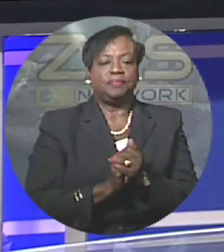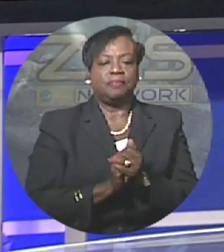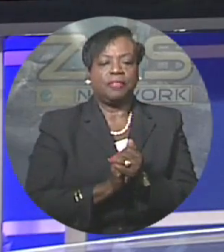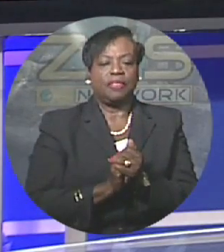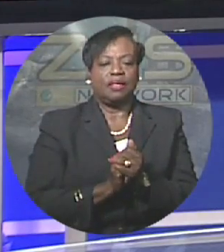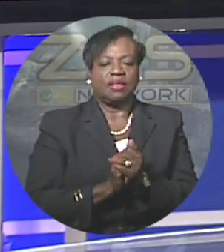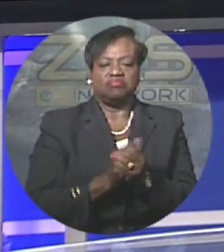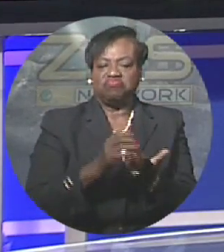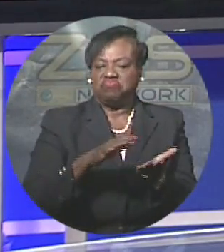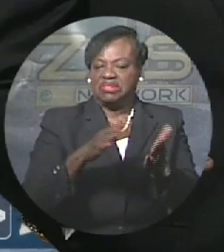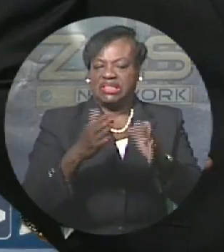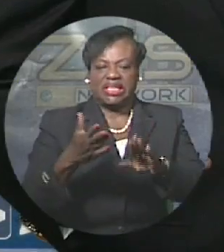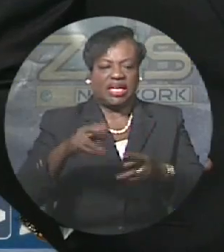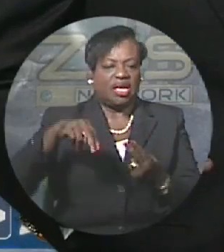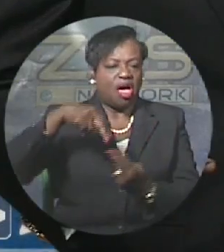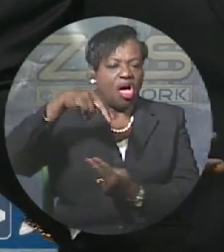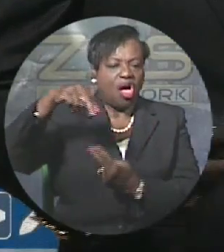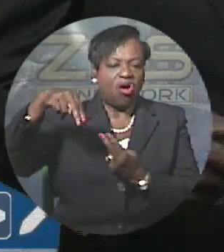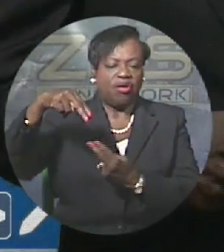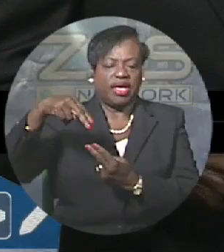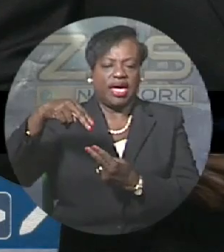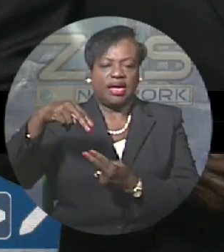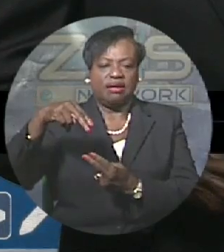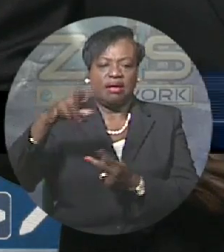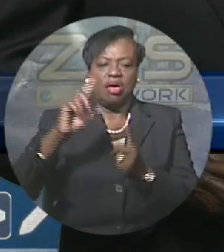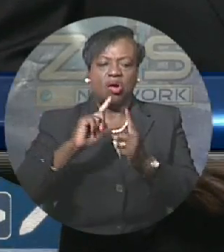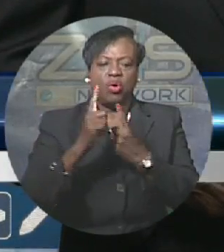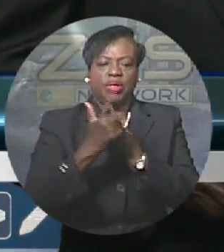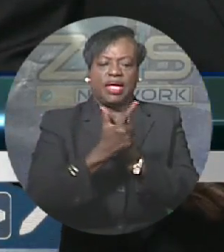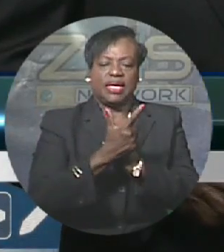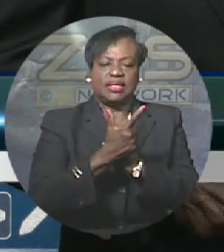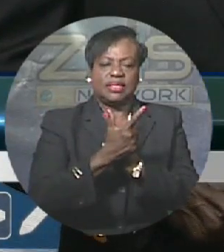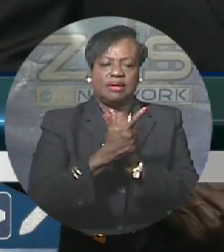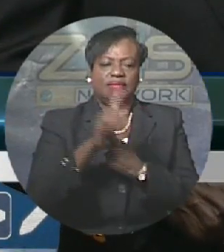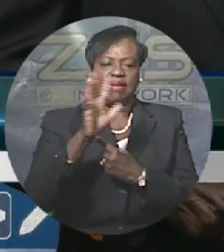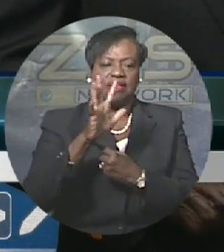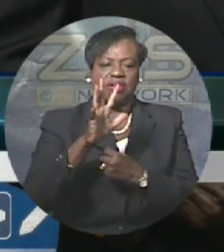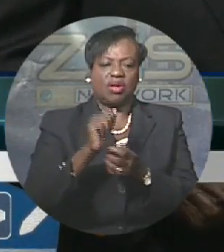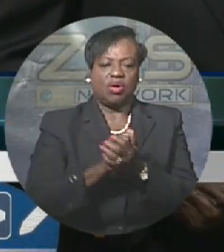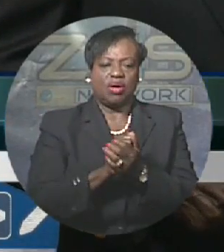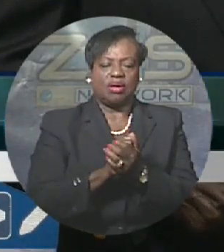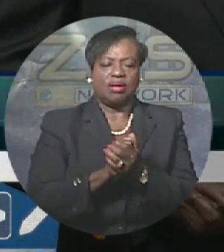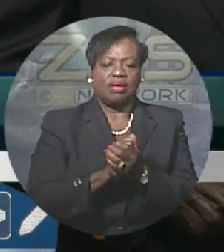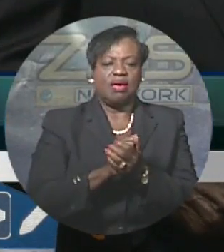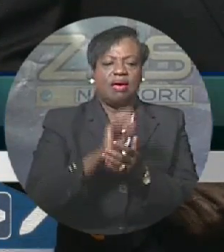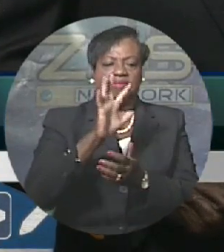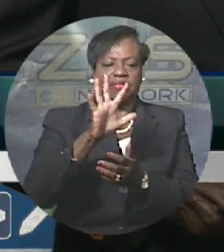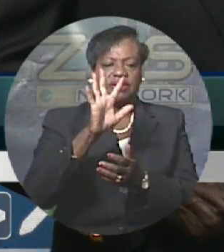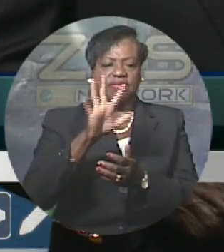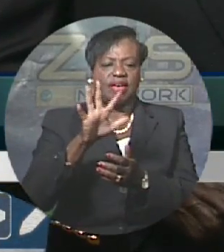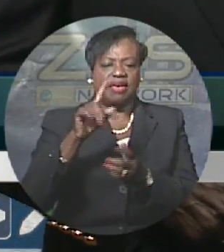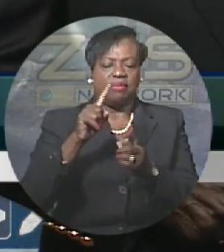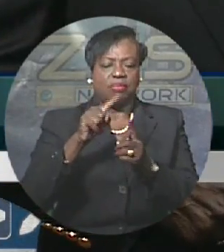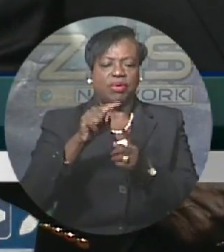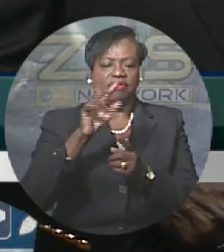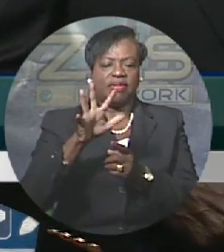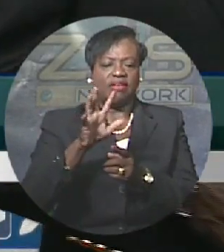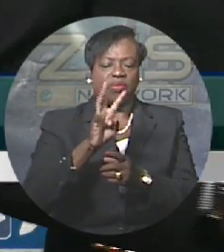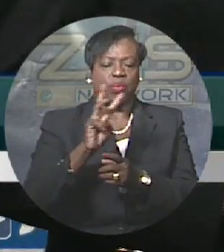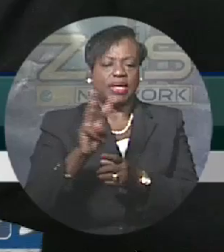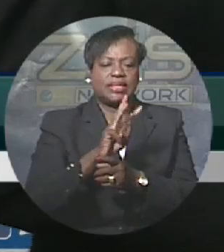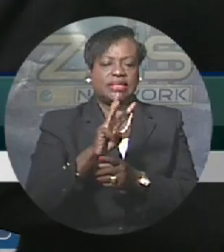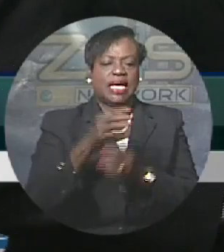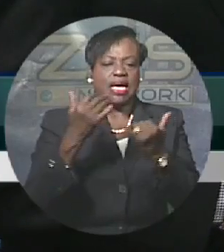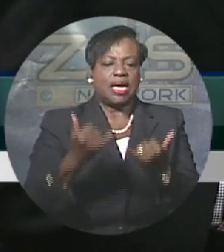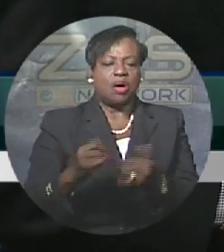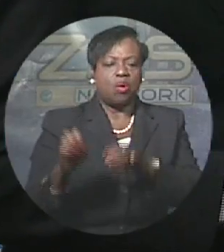deadly hurricane has been located at 5 o'clock near 18.8 degrees north, longitude 65.4 west. Irma is now moving toward